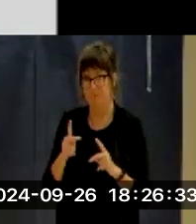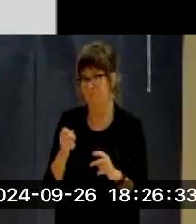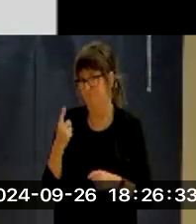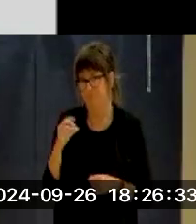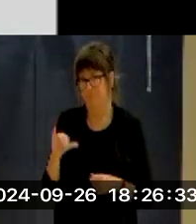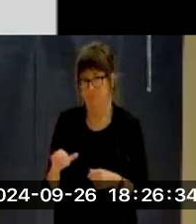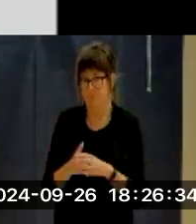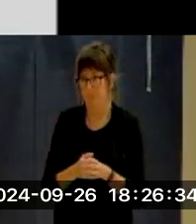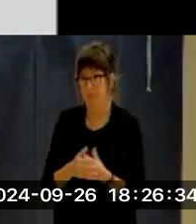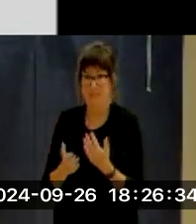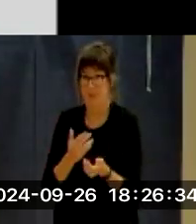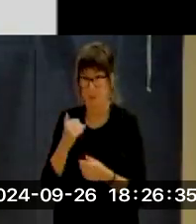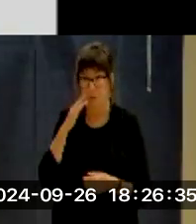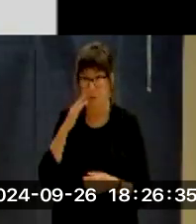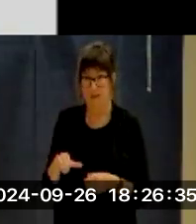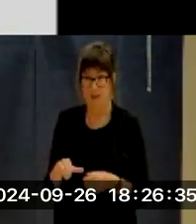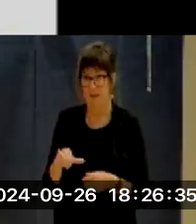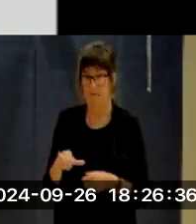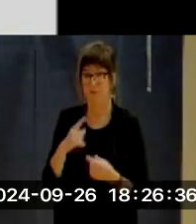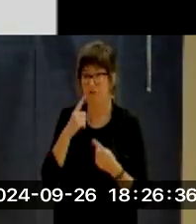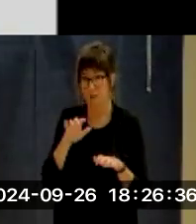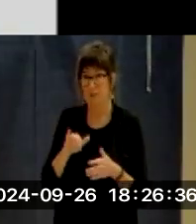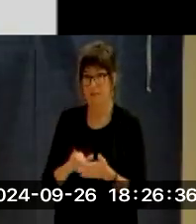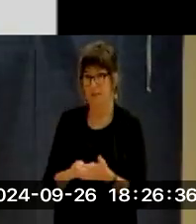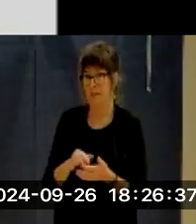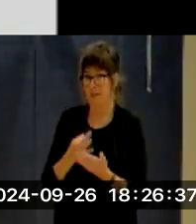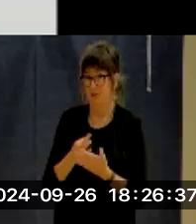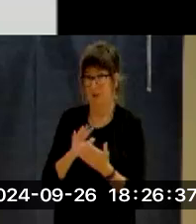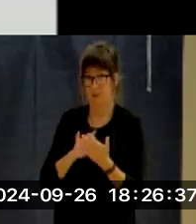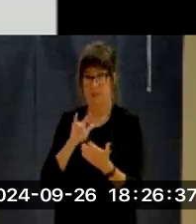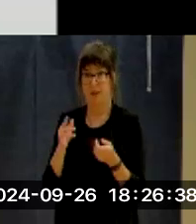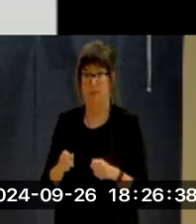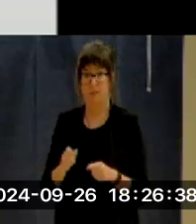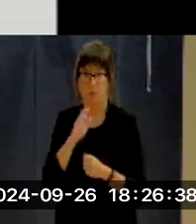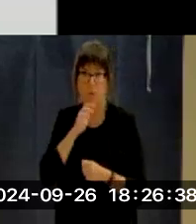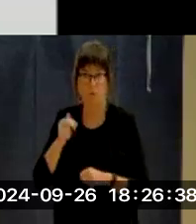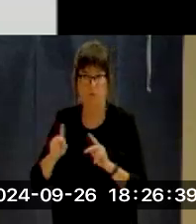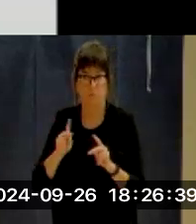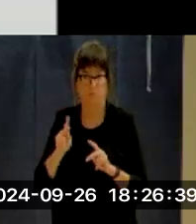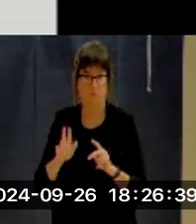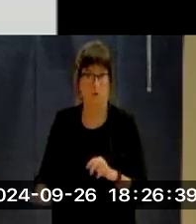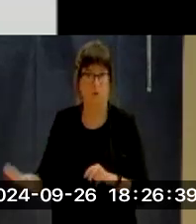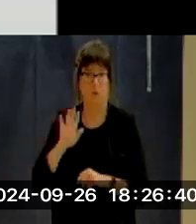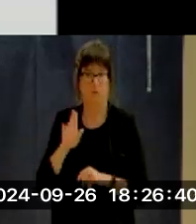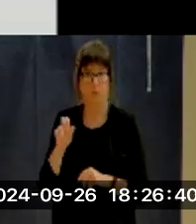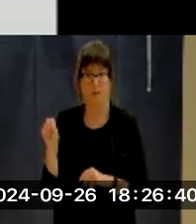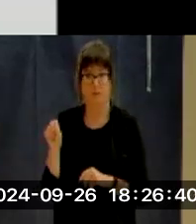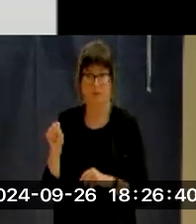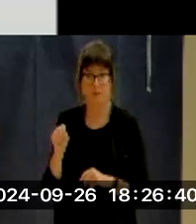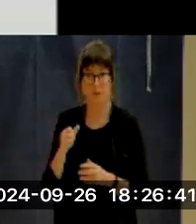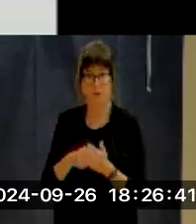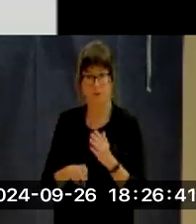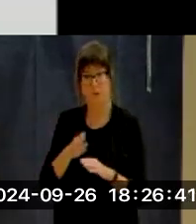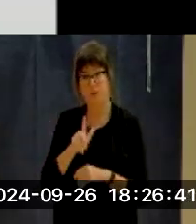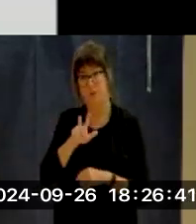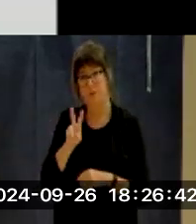Even knowing those facts, it's shocking that the financial abuse costs older adults throughout the country more than $36 billion a year.